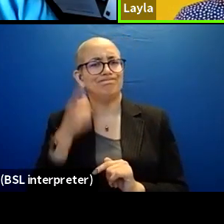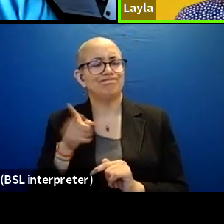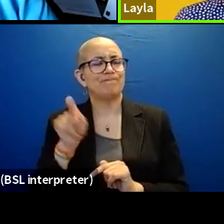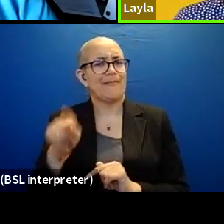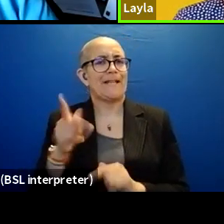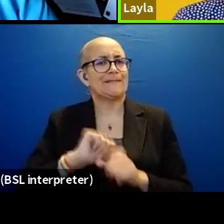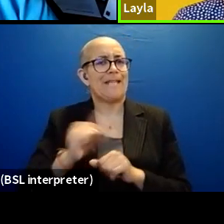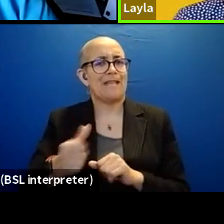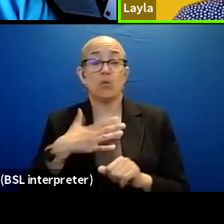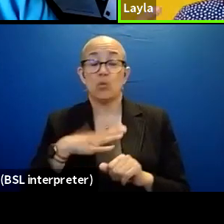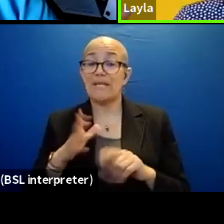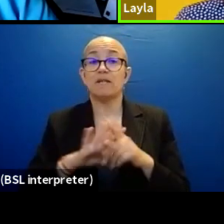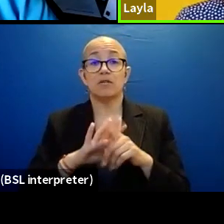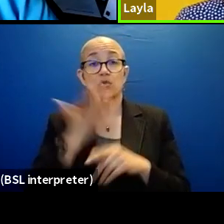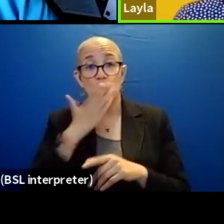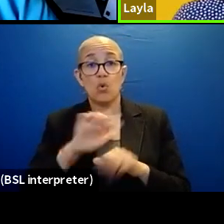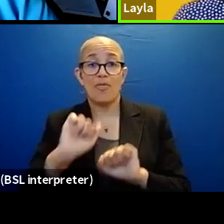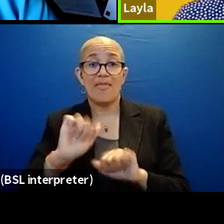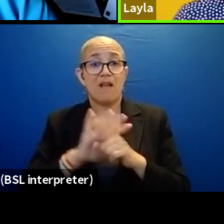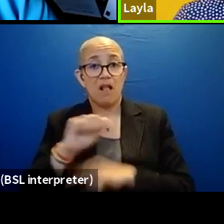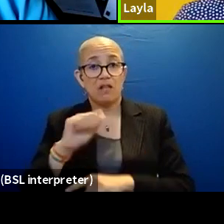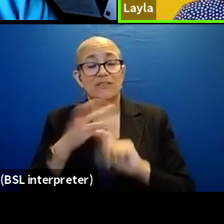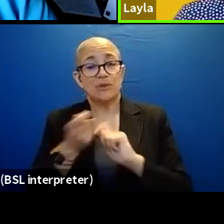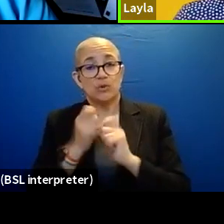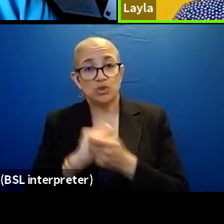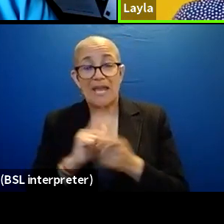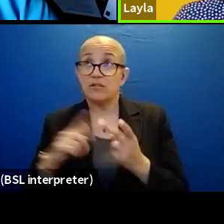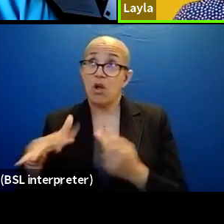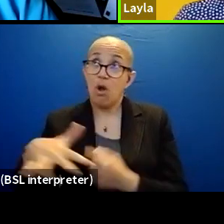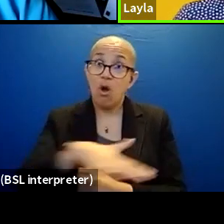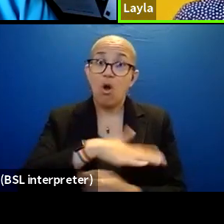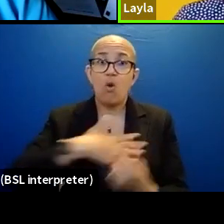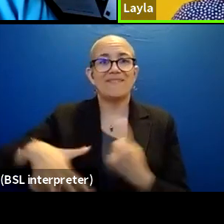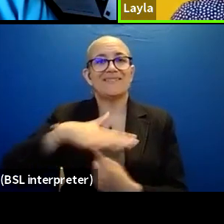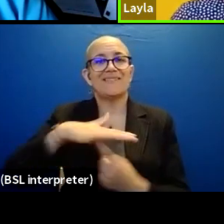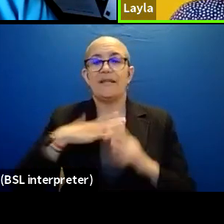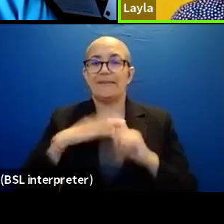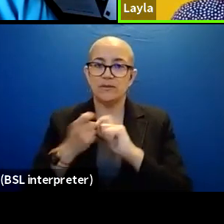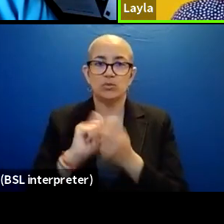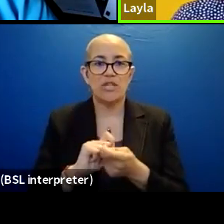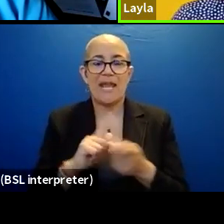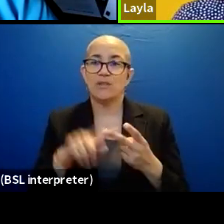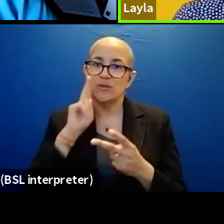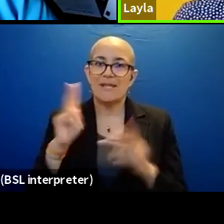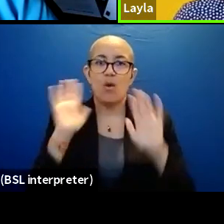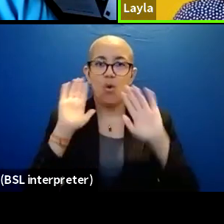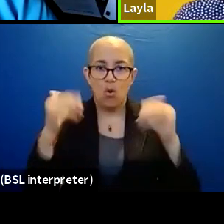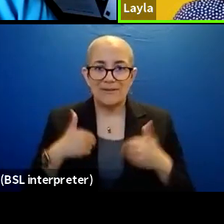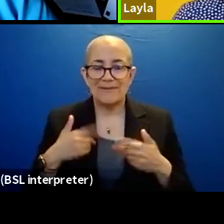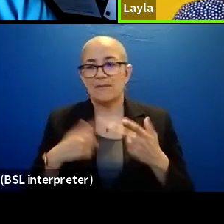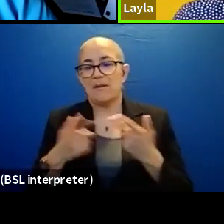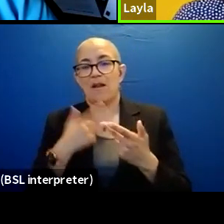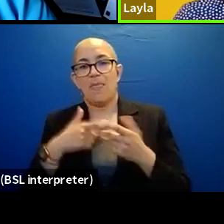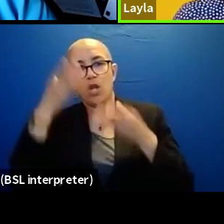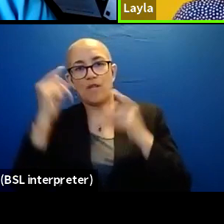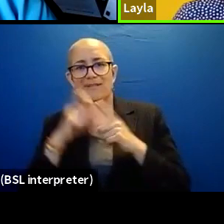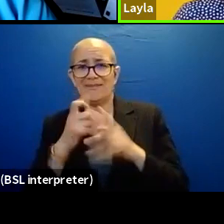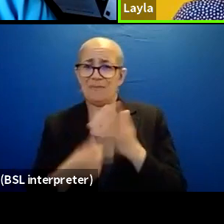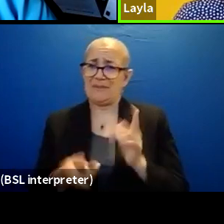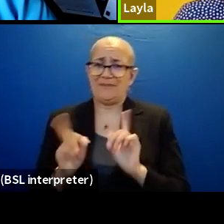the culture in schools. We have to change the culture in the whole of society to see autism and other learning disabilities for what they are,